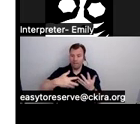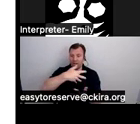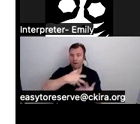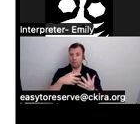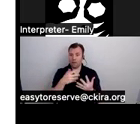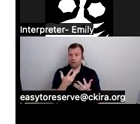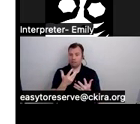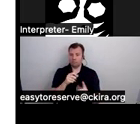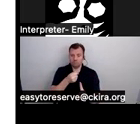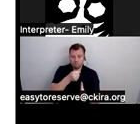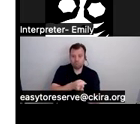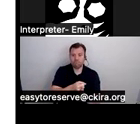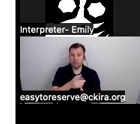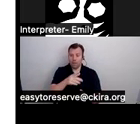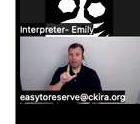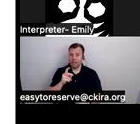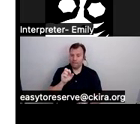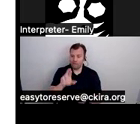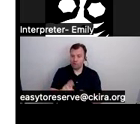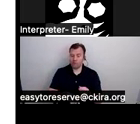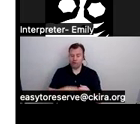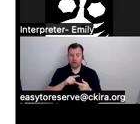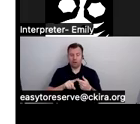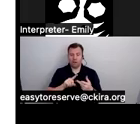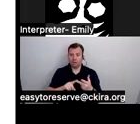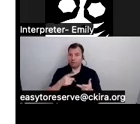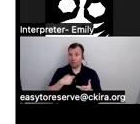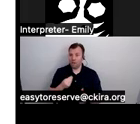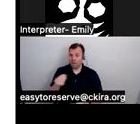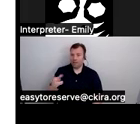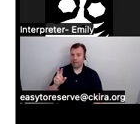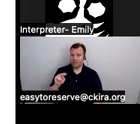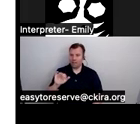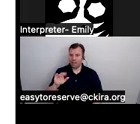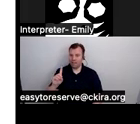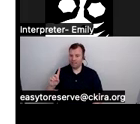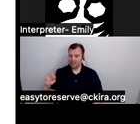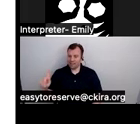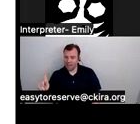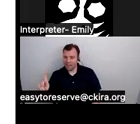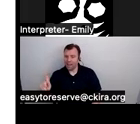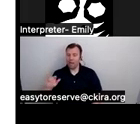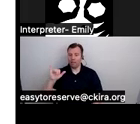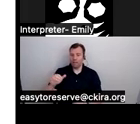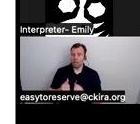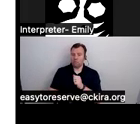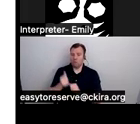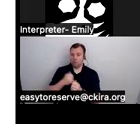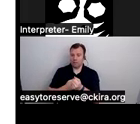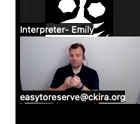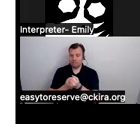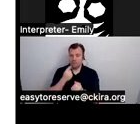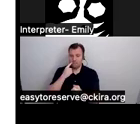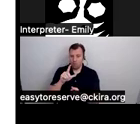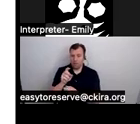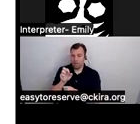toxins affect the liver. So, most of my grants go to NIDDK, which is the institute that funds most of the liver research.